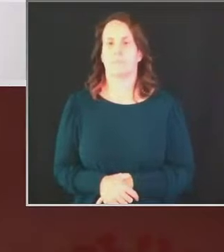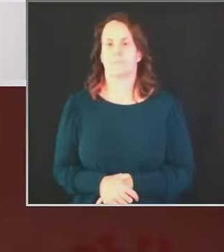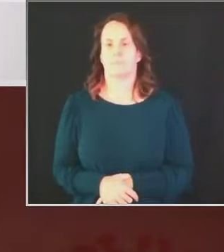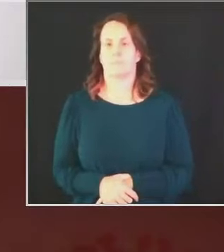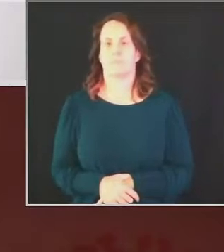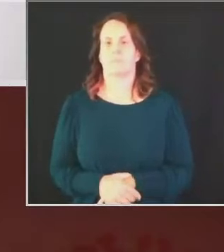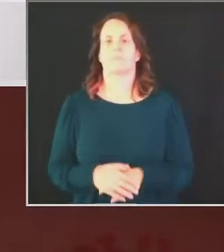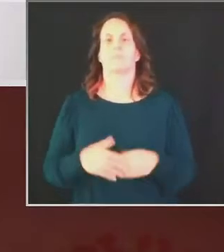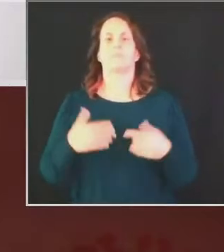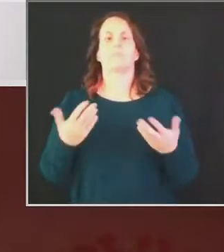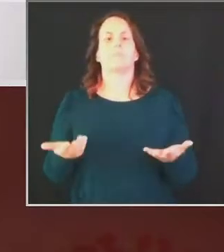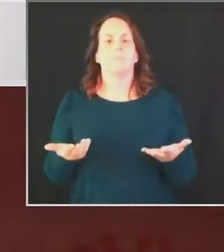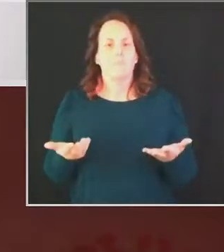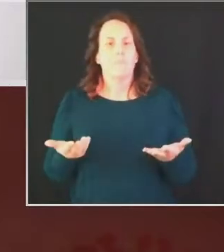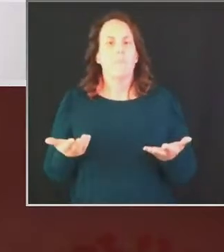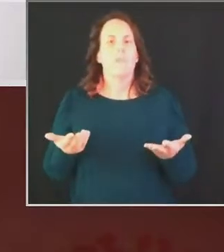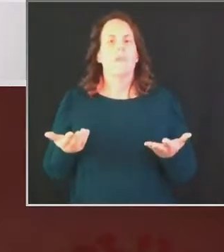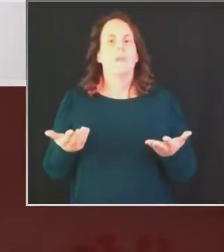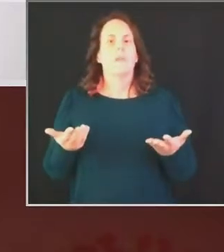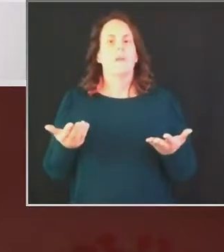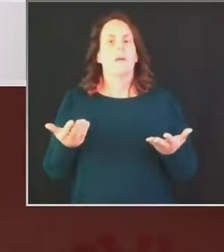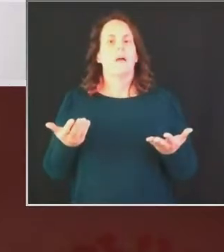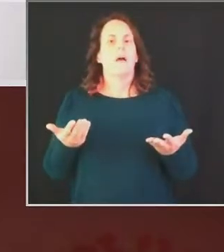should we expect, next week?